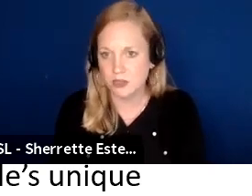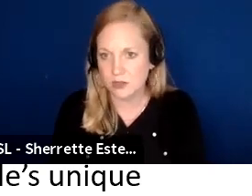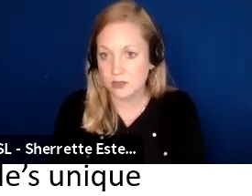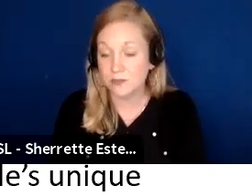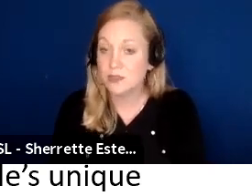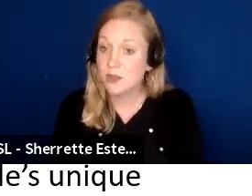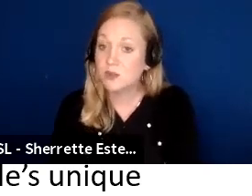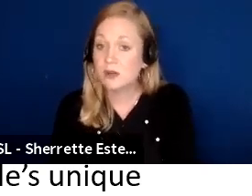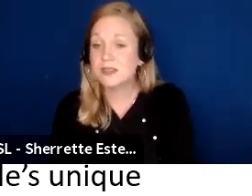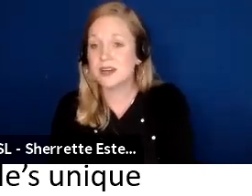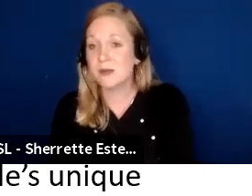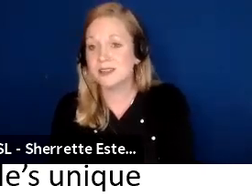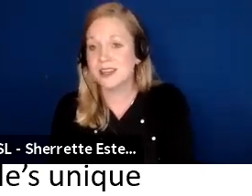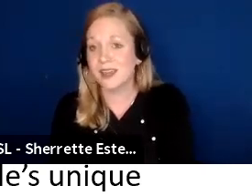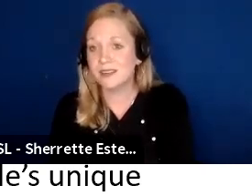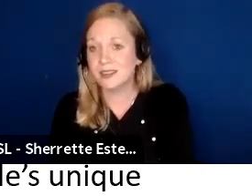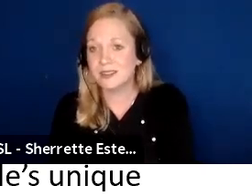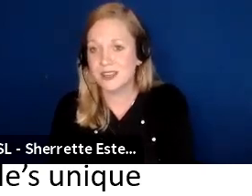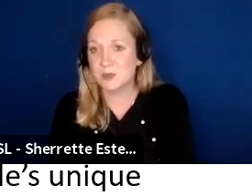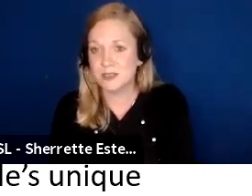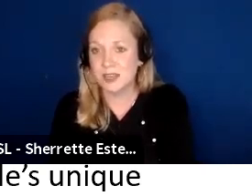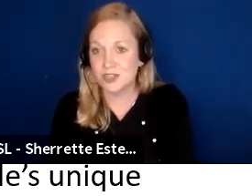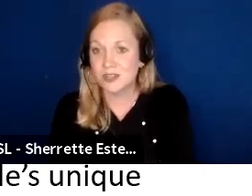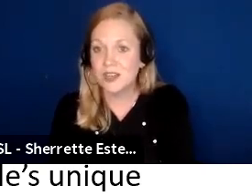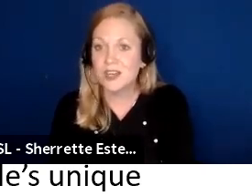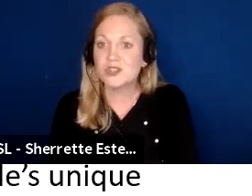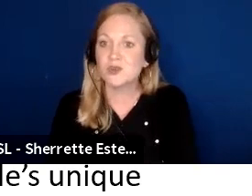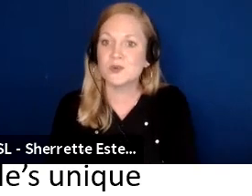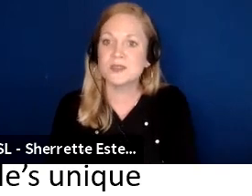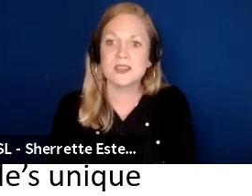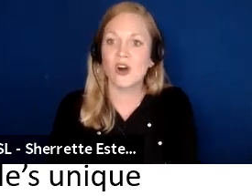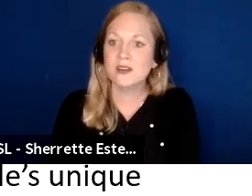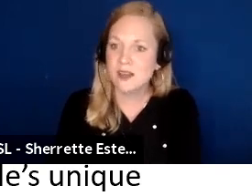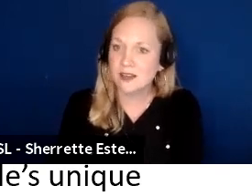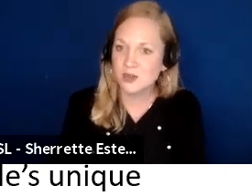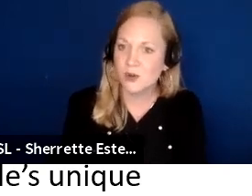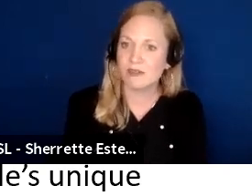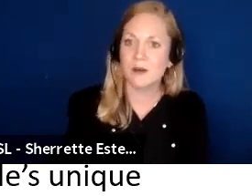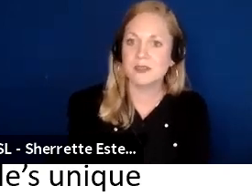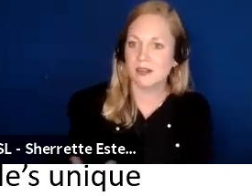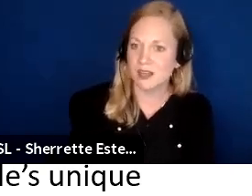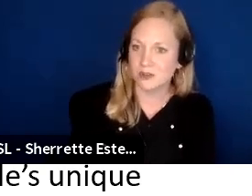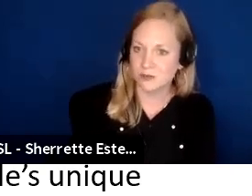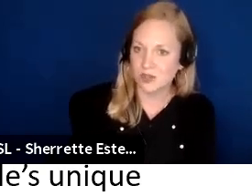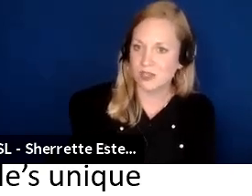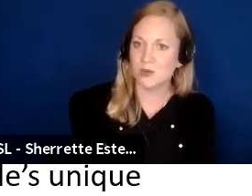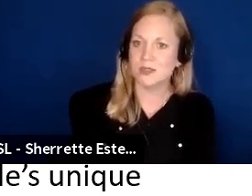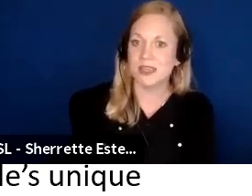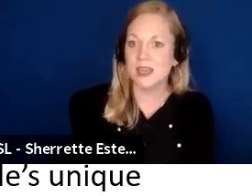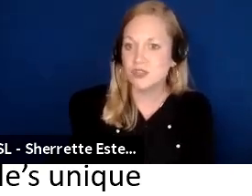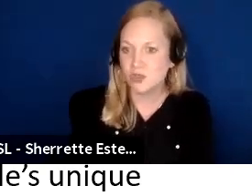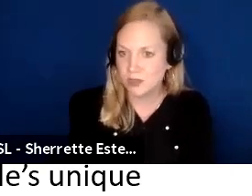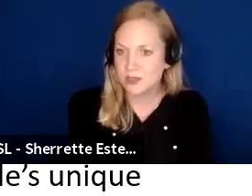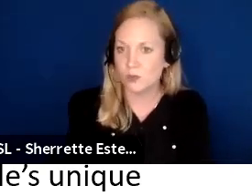planning stages. So that's what I'm excited about today in today's presentation, to see architects who have come to Gallaudet University, who